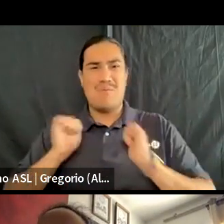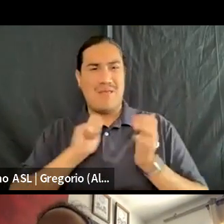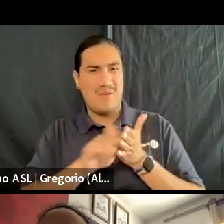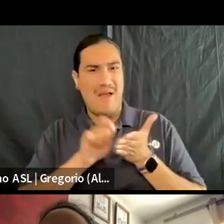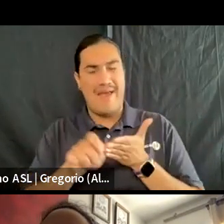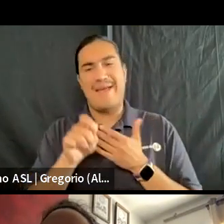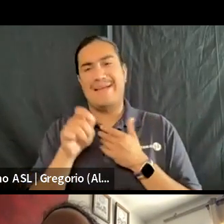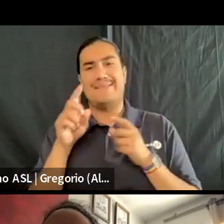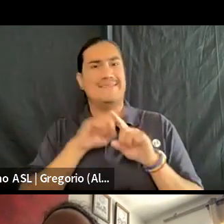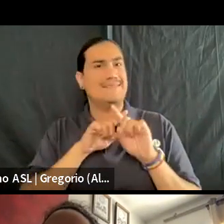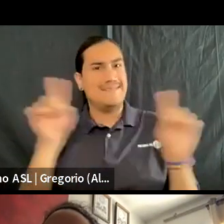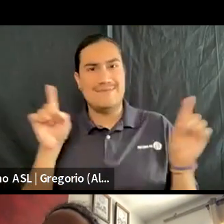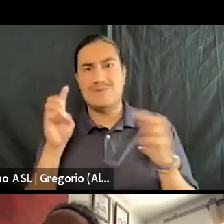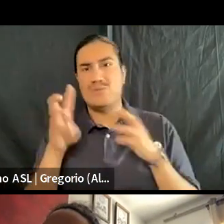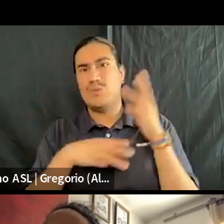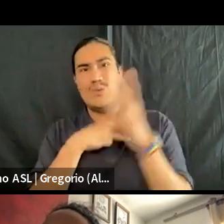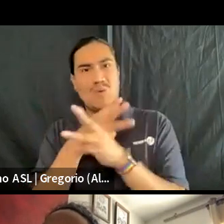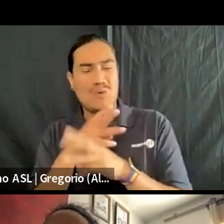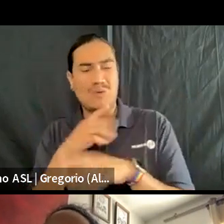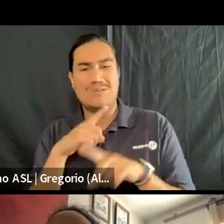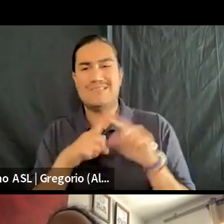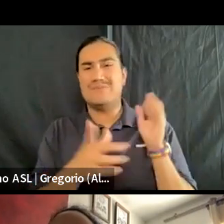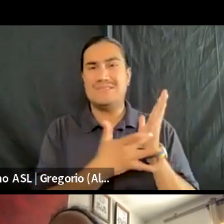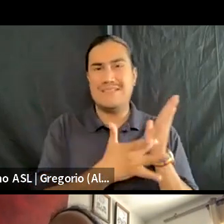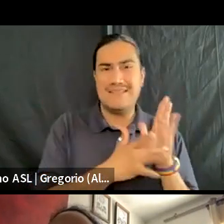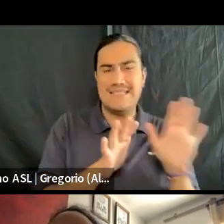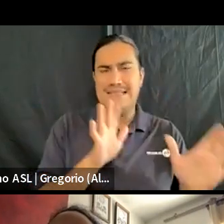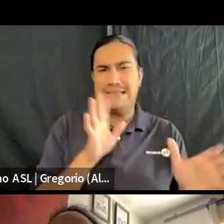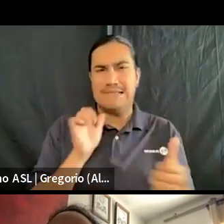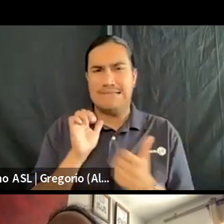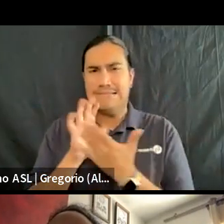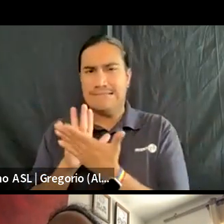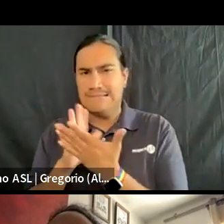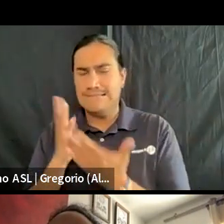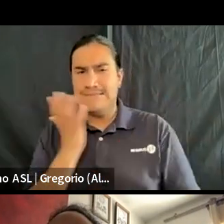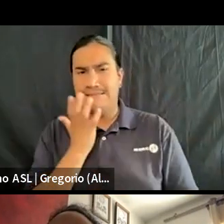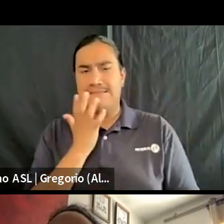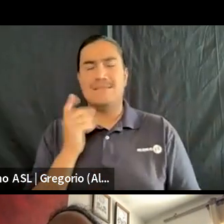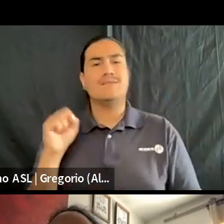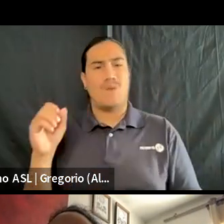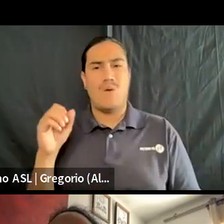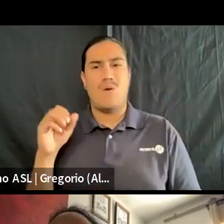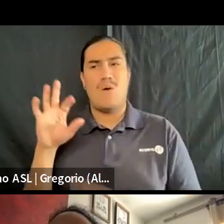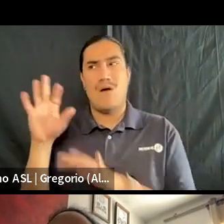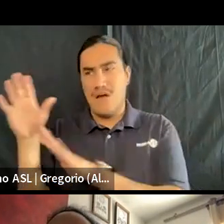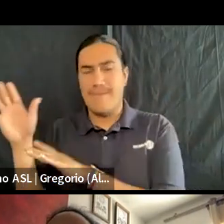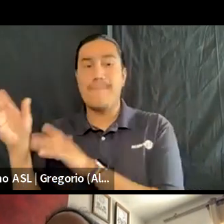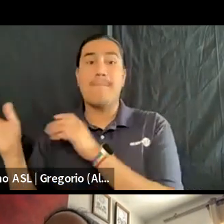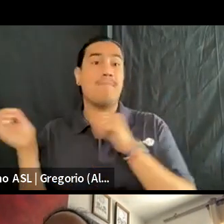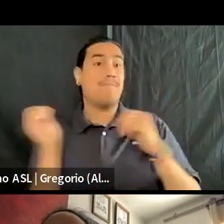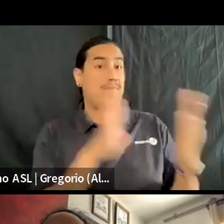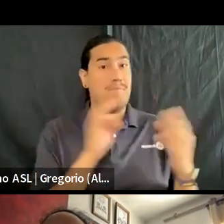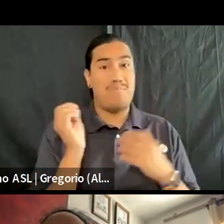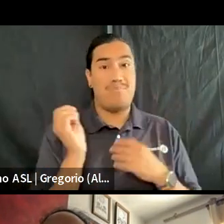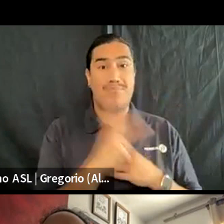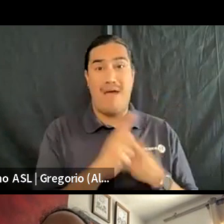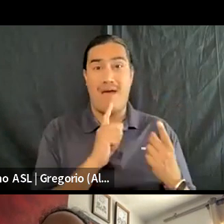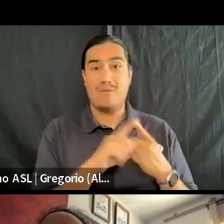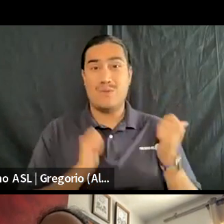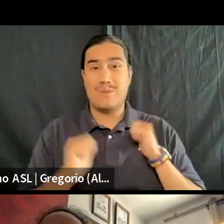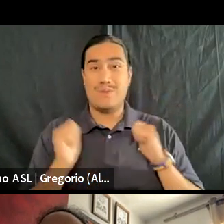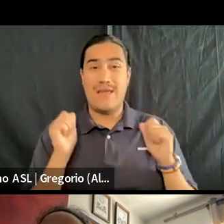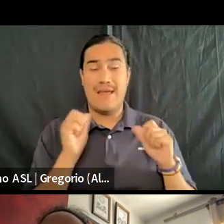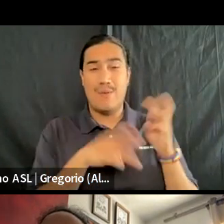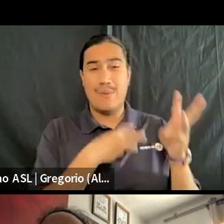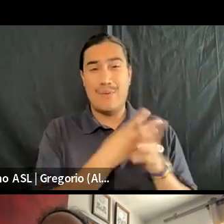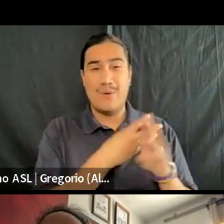world. And it took me a couple of years to get back into the playwriting world and being able to write a